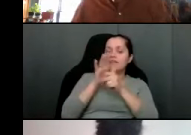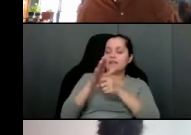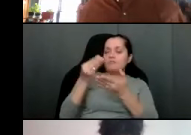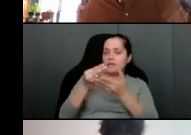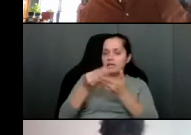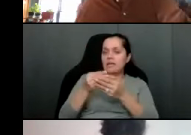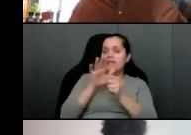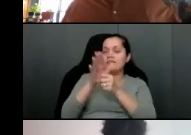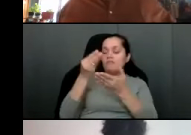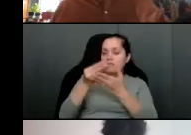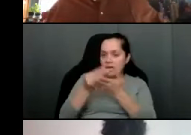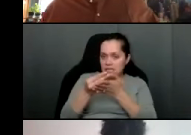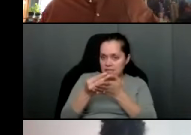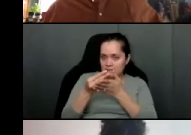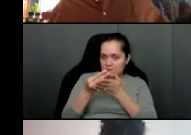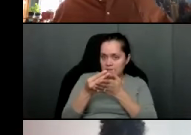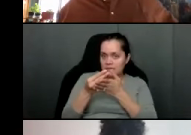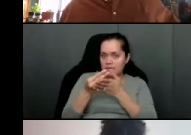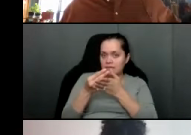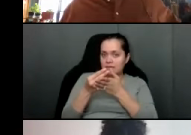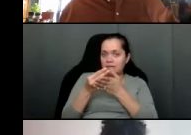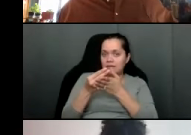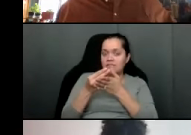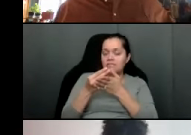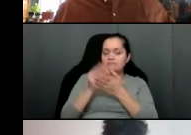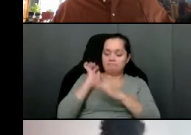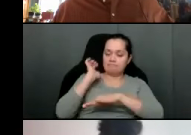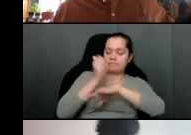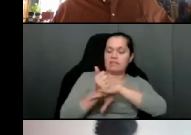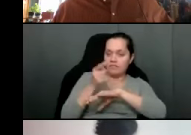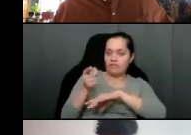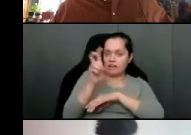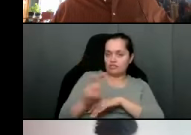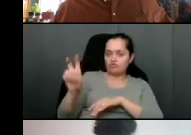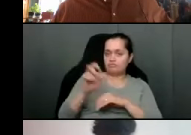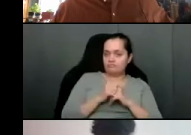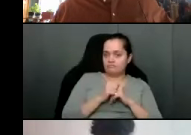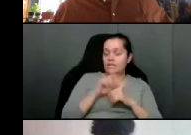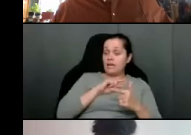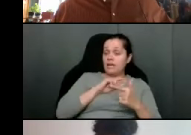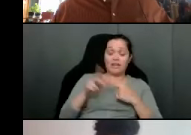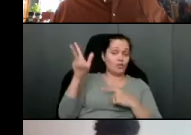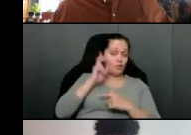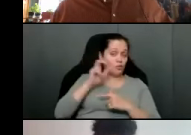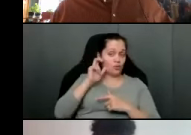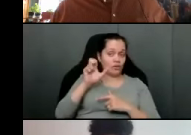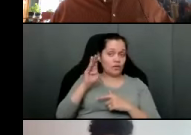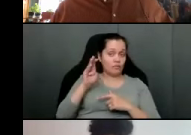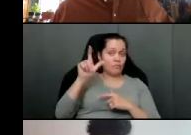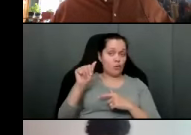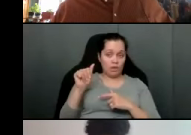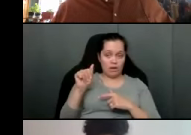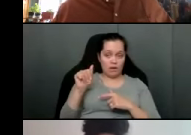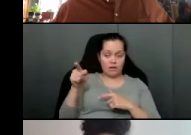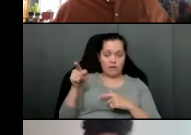had enough money to arrange for that trip. And then you heard that Ebola